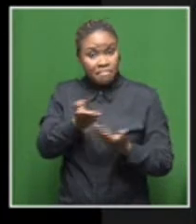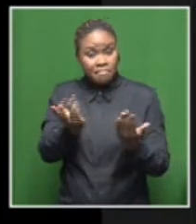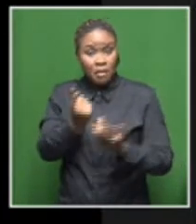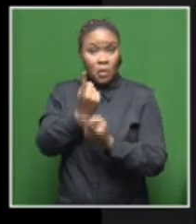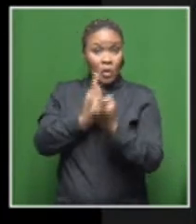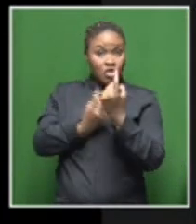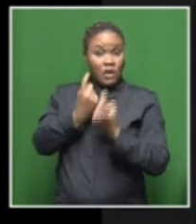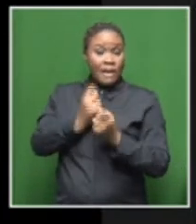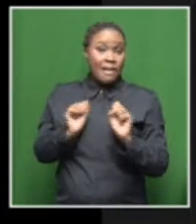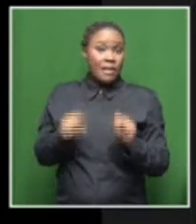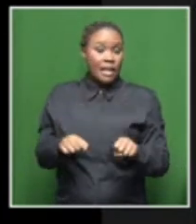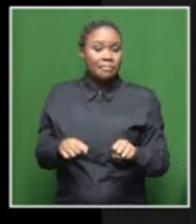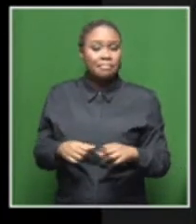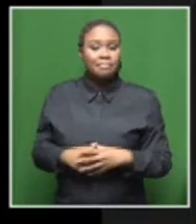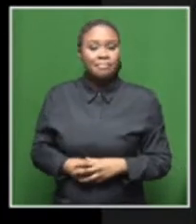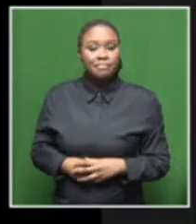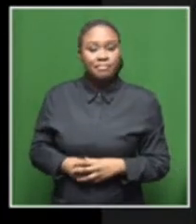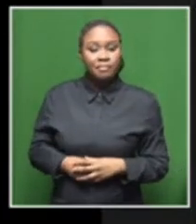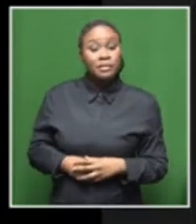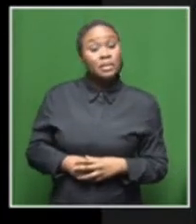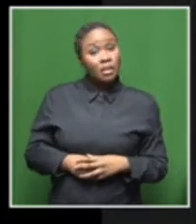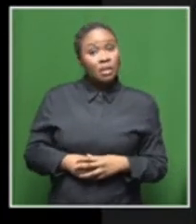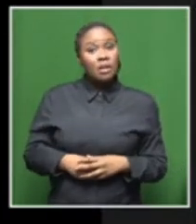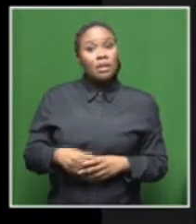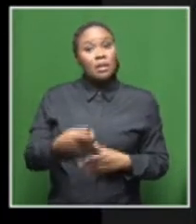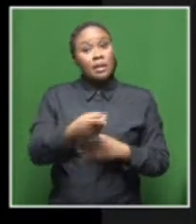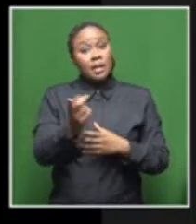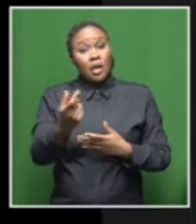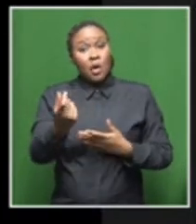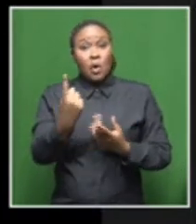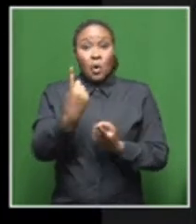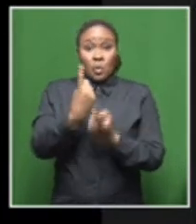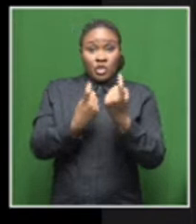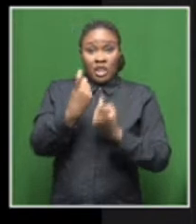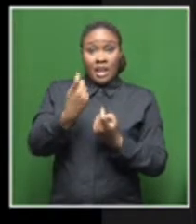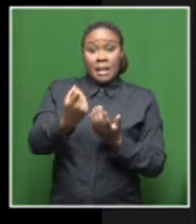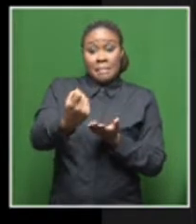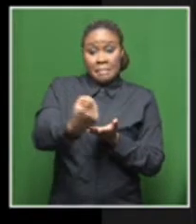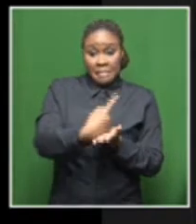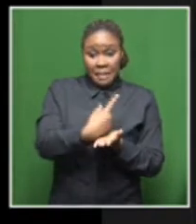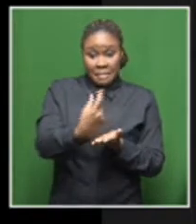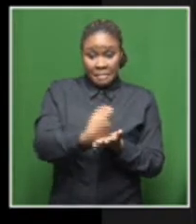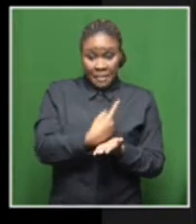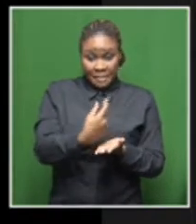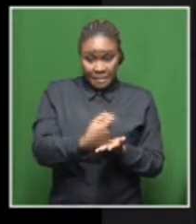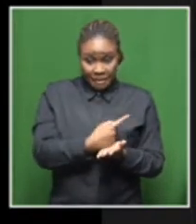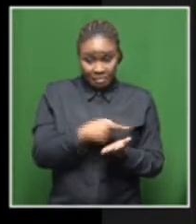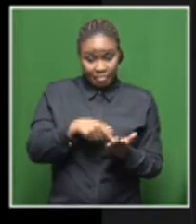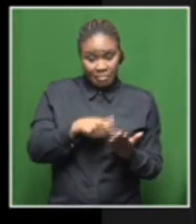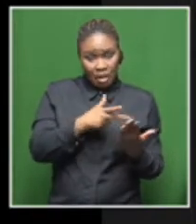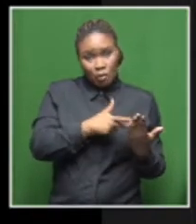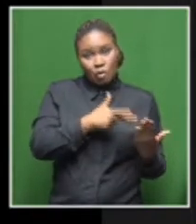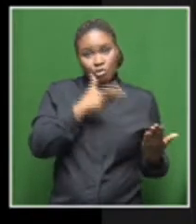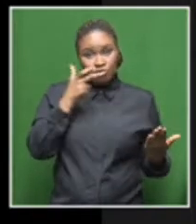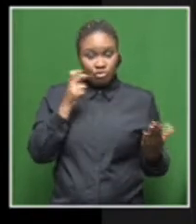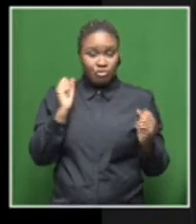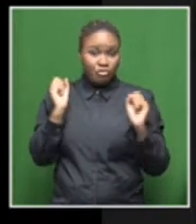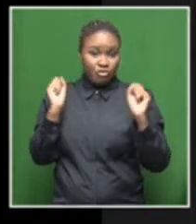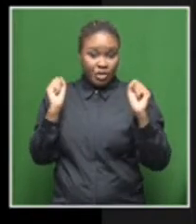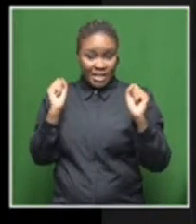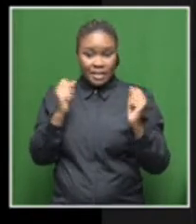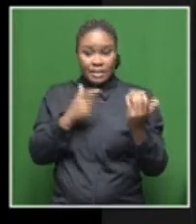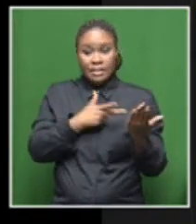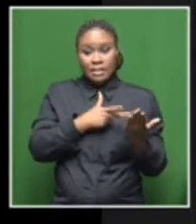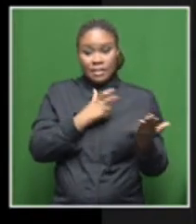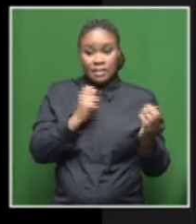I'm going to read out all the questions before and allow the panel,